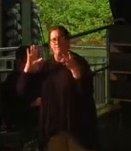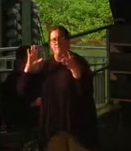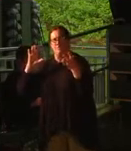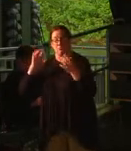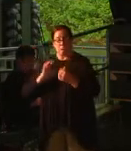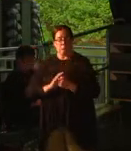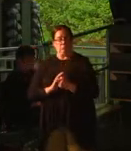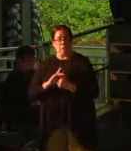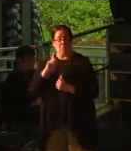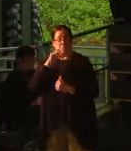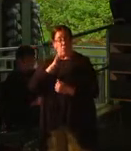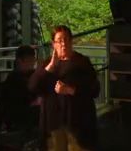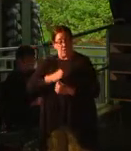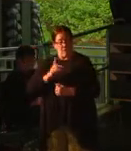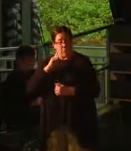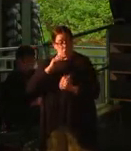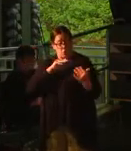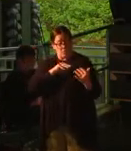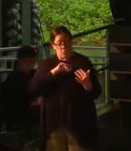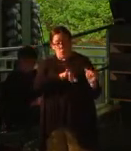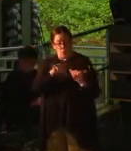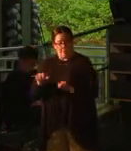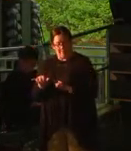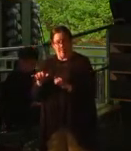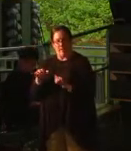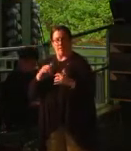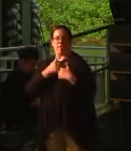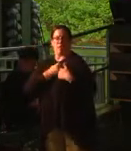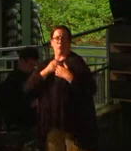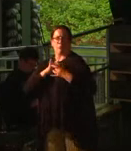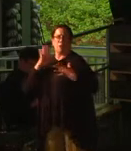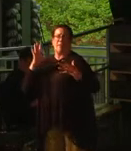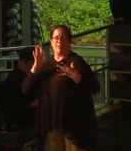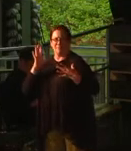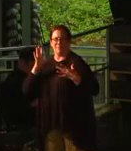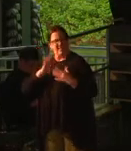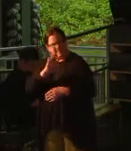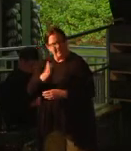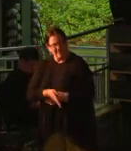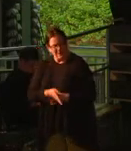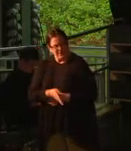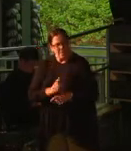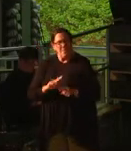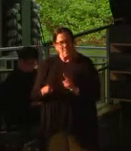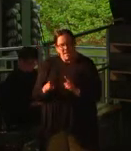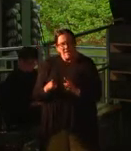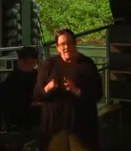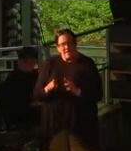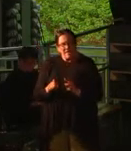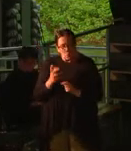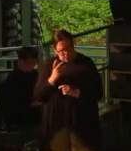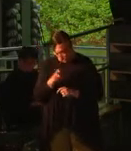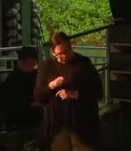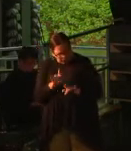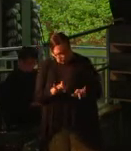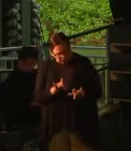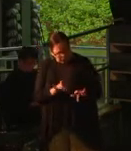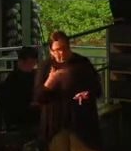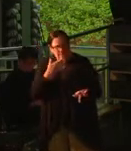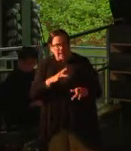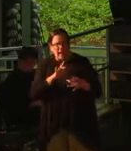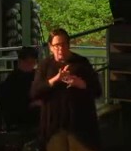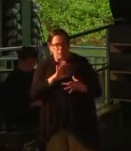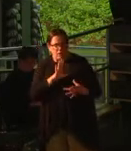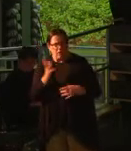a perspective I had ever thought of before. And my first thought was, she must have had some really bad breakups.